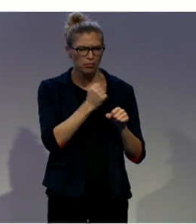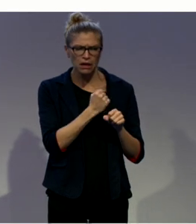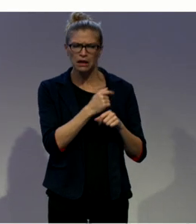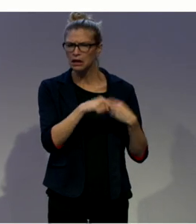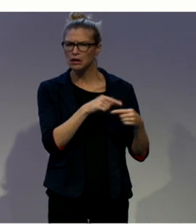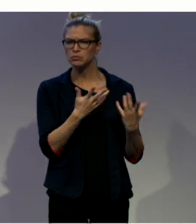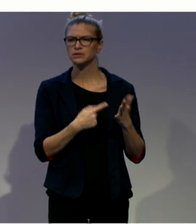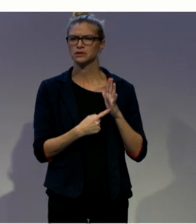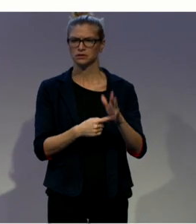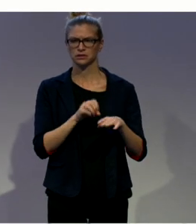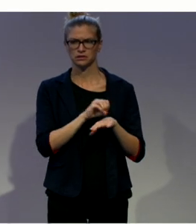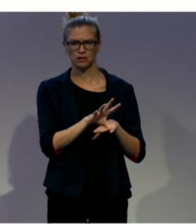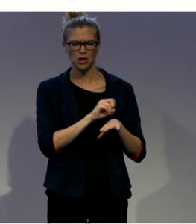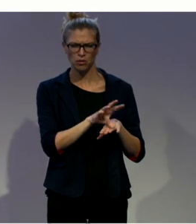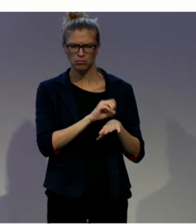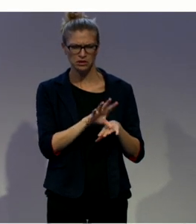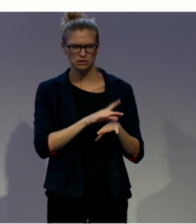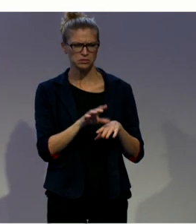Honduras